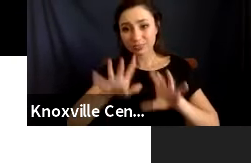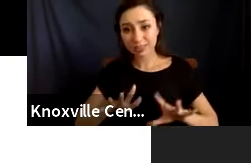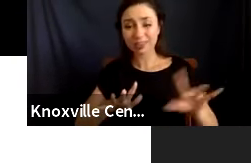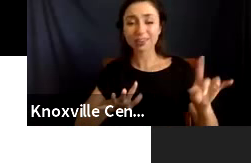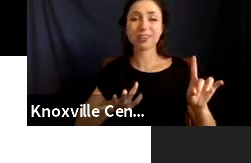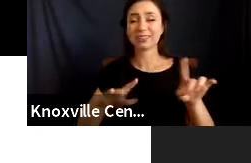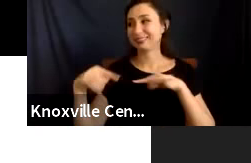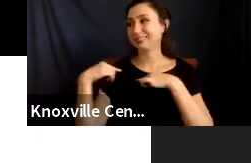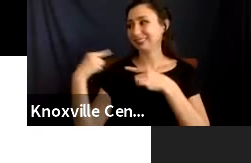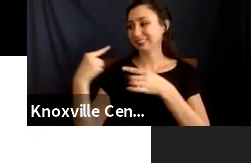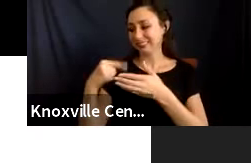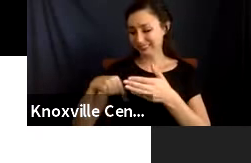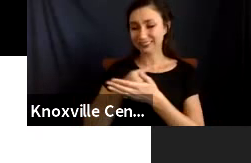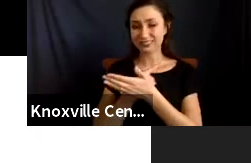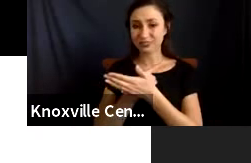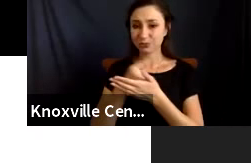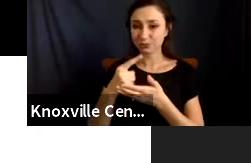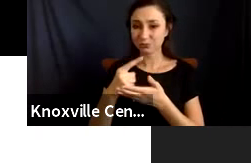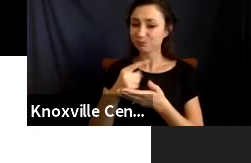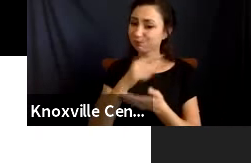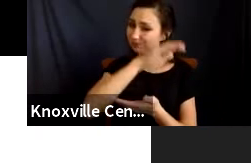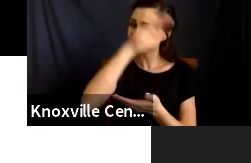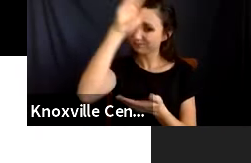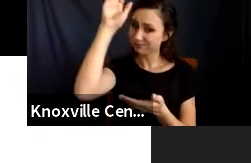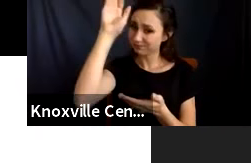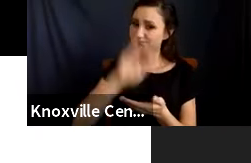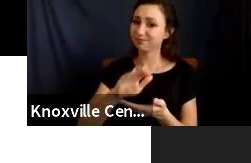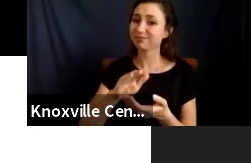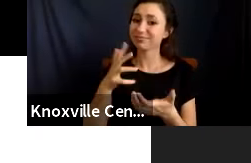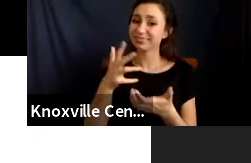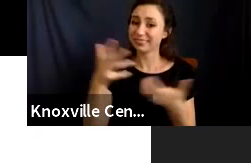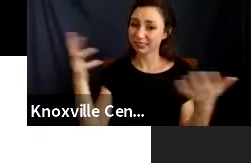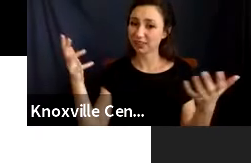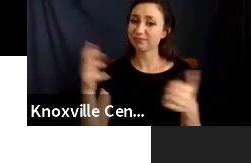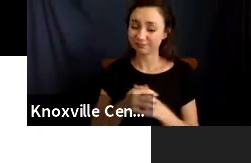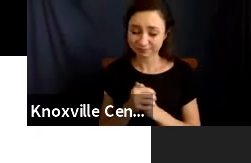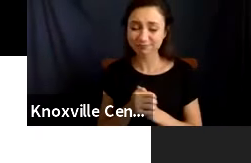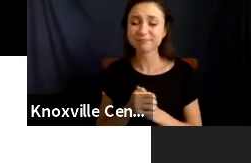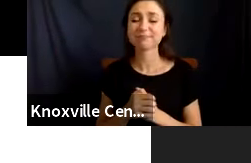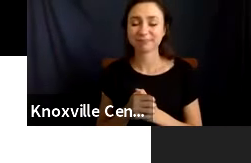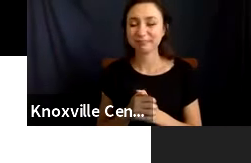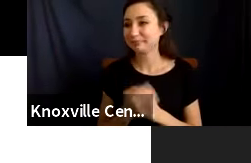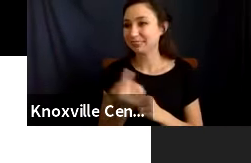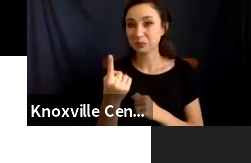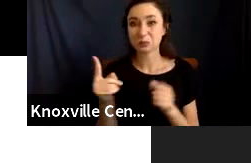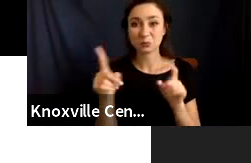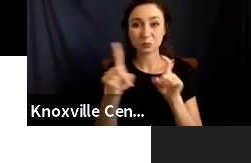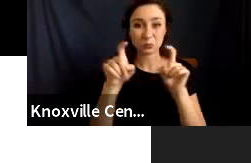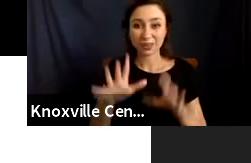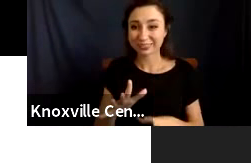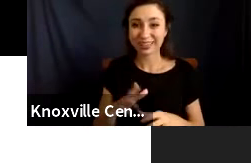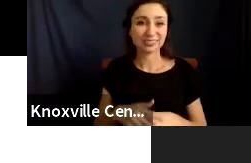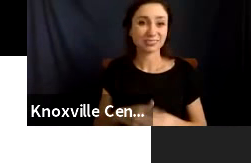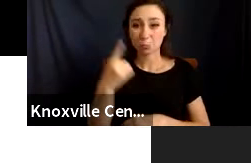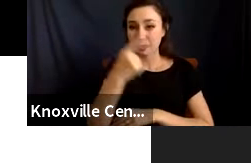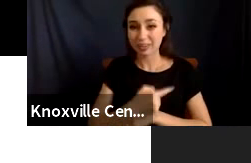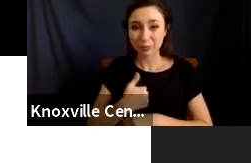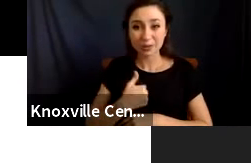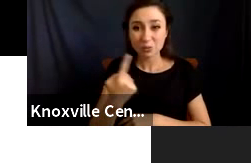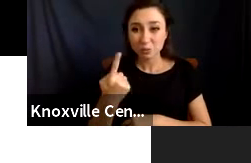so, we've seen a precipitous decline, even only doing one test on one